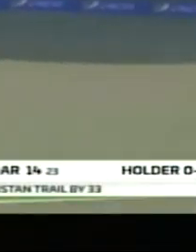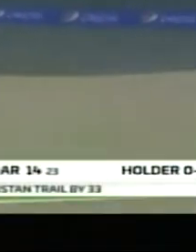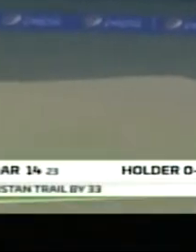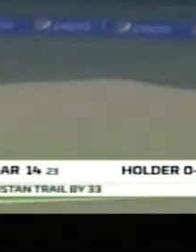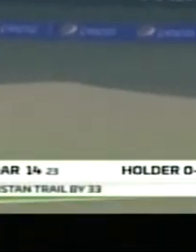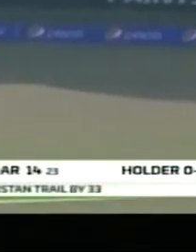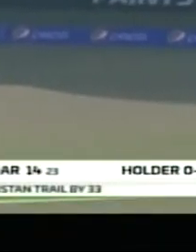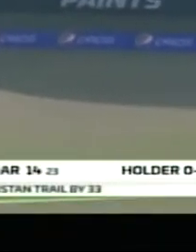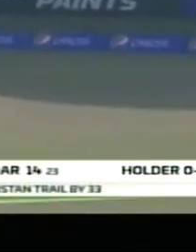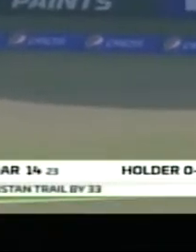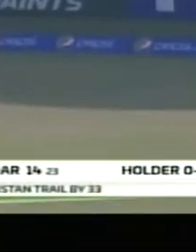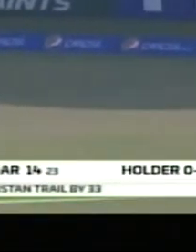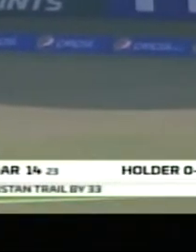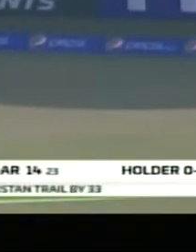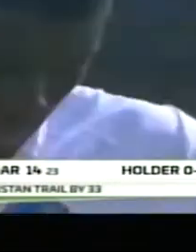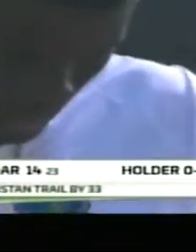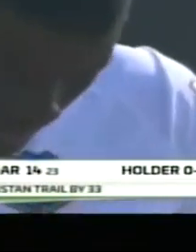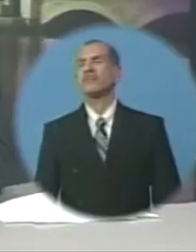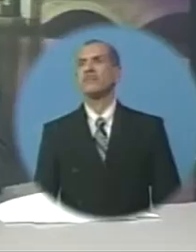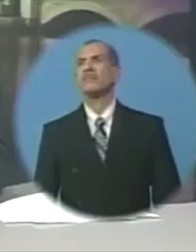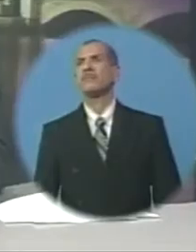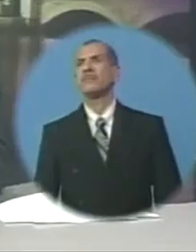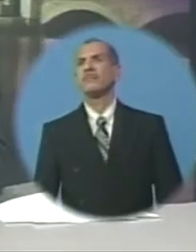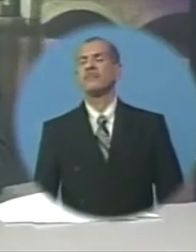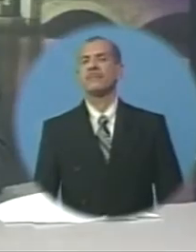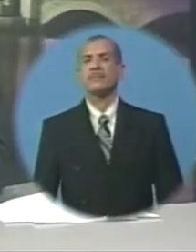No left-hander of caliber is going to miss out on that.